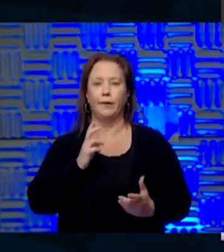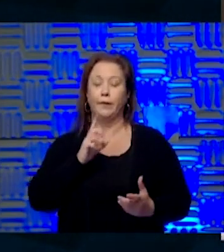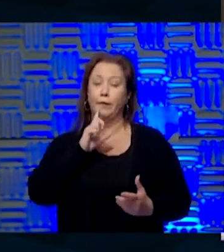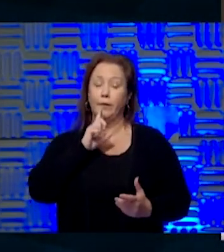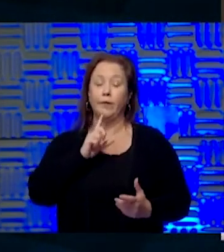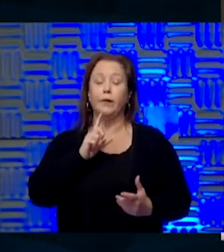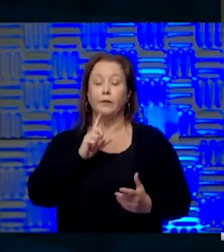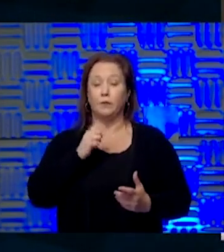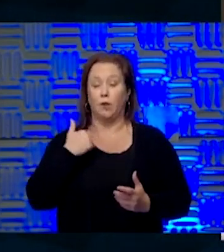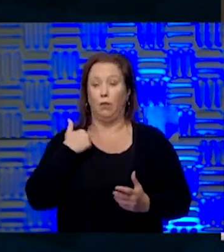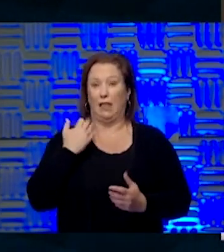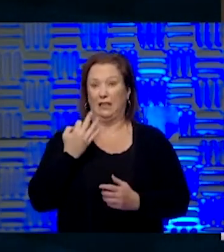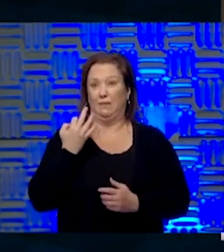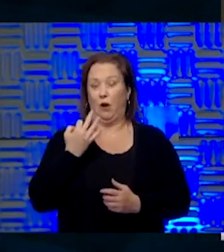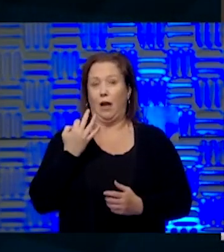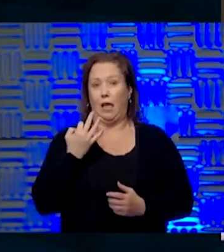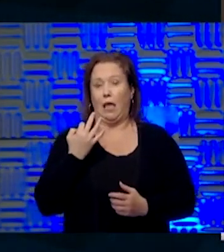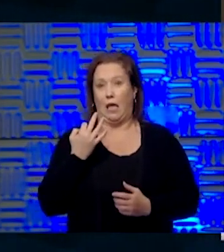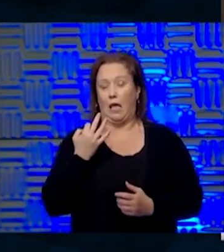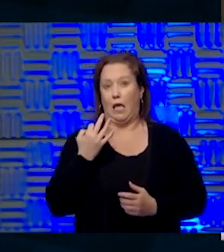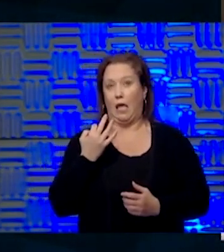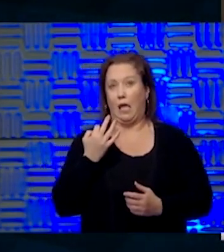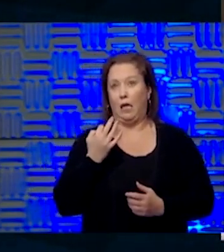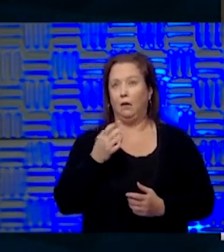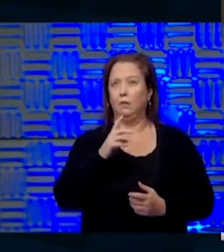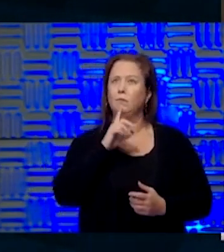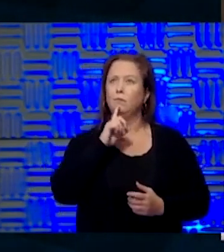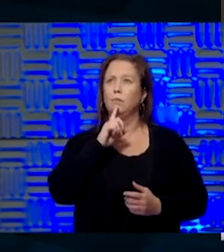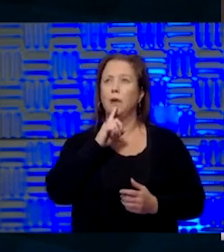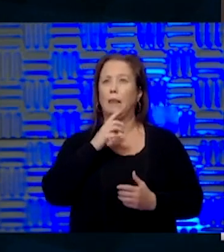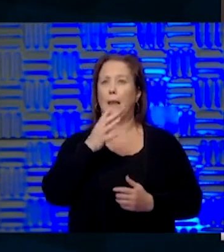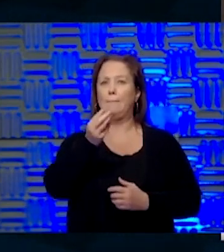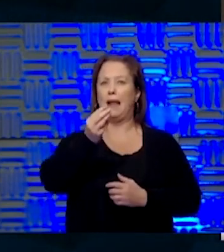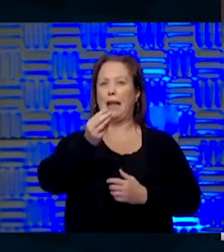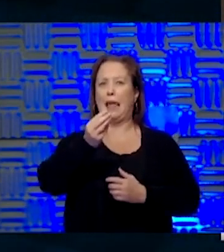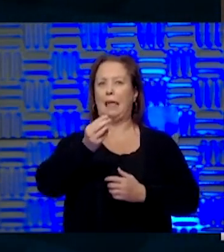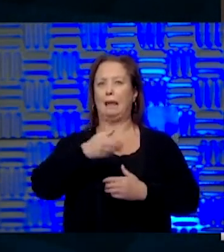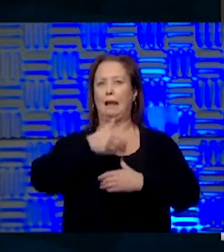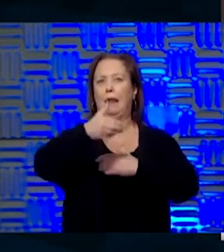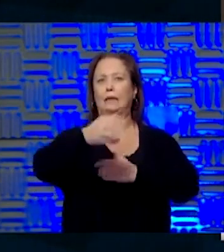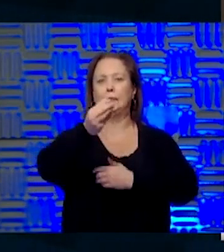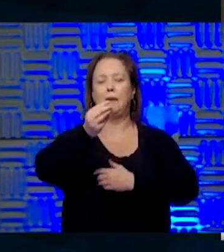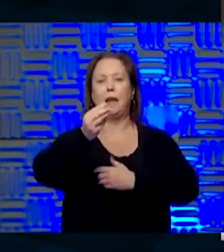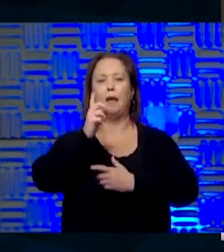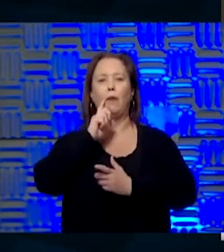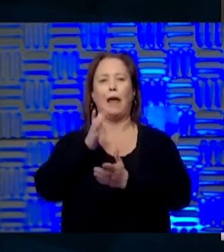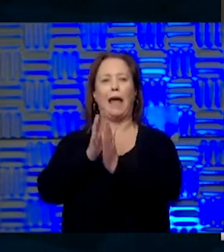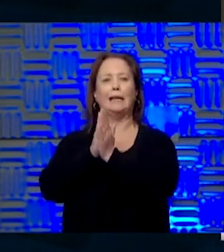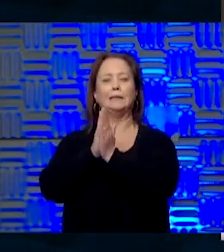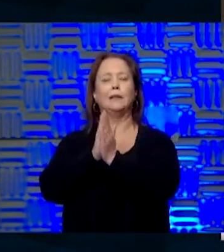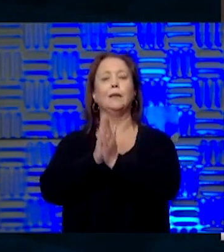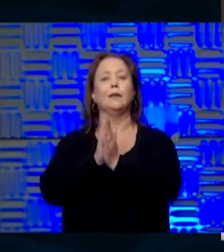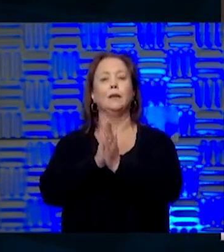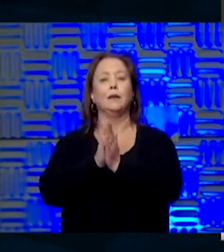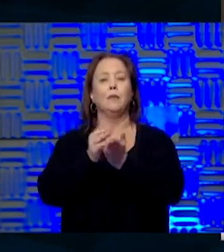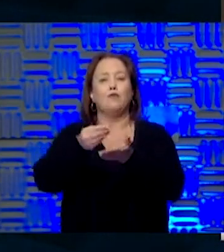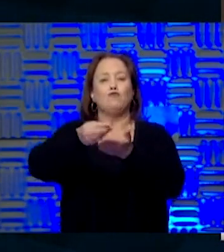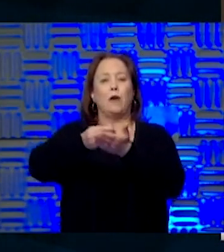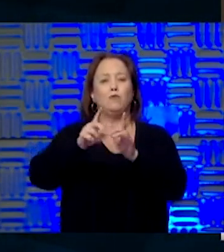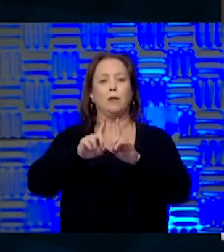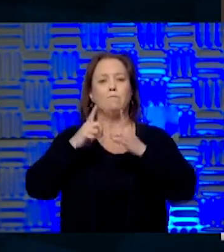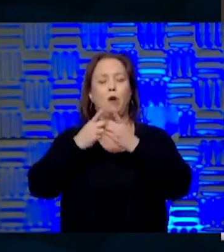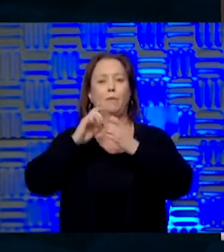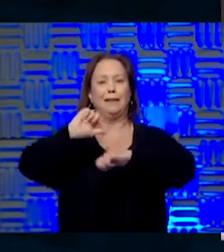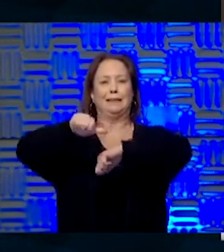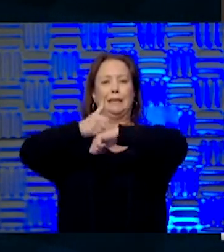shortly after we got off the program, certainly by Monday, we were successful in getting the Treasury Department and the SBA to issue new guidance